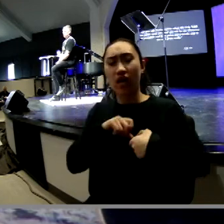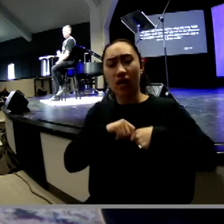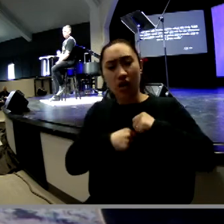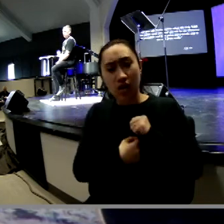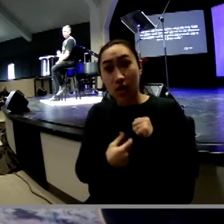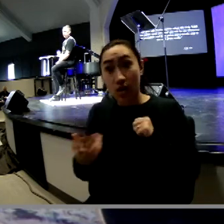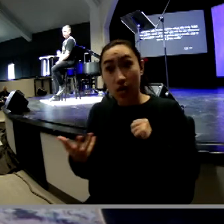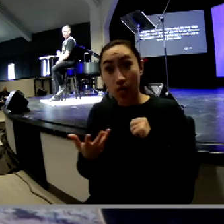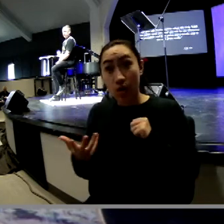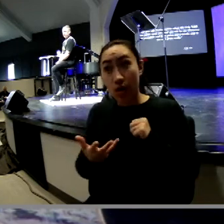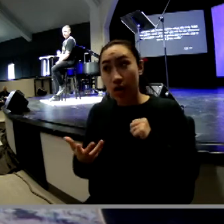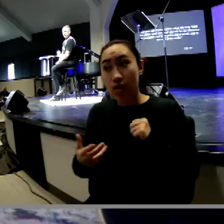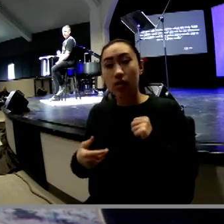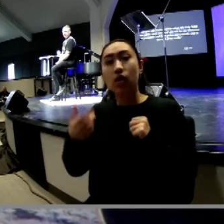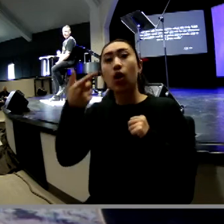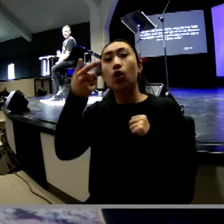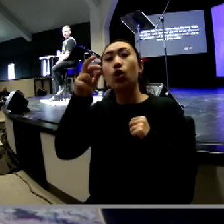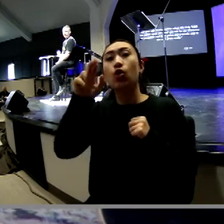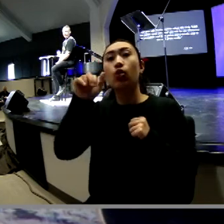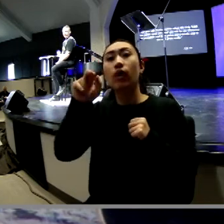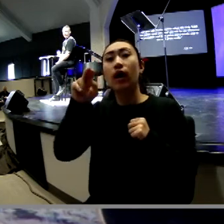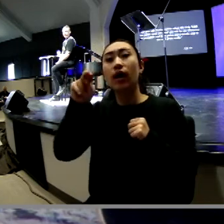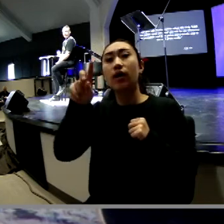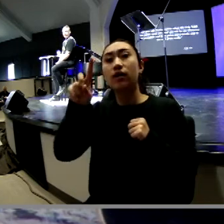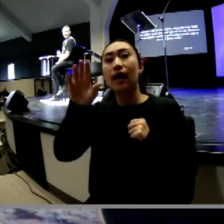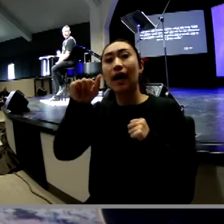Nobody on Grand Avenue knows we're here.